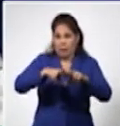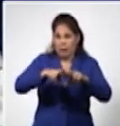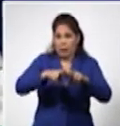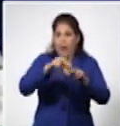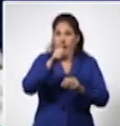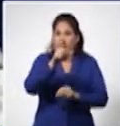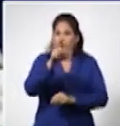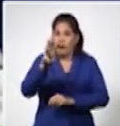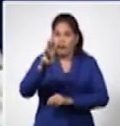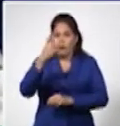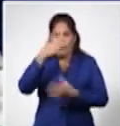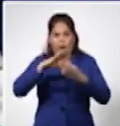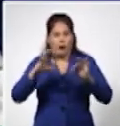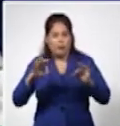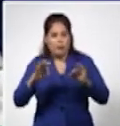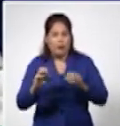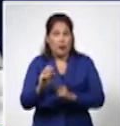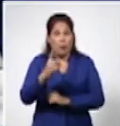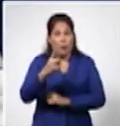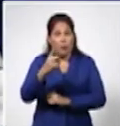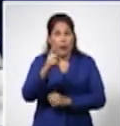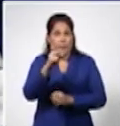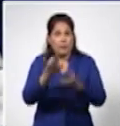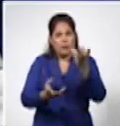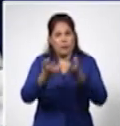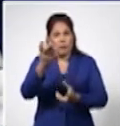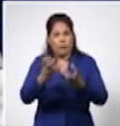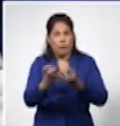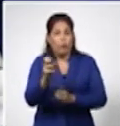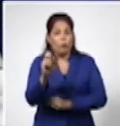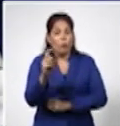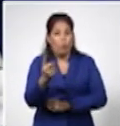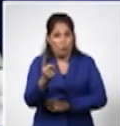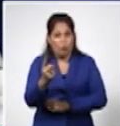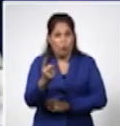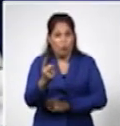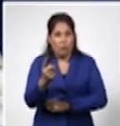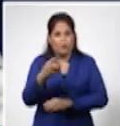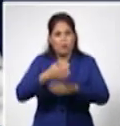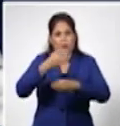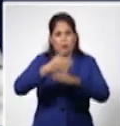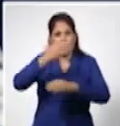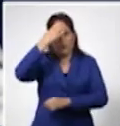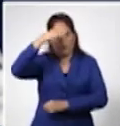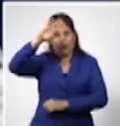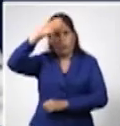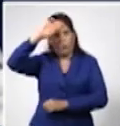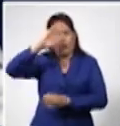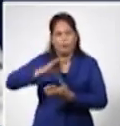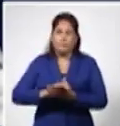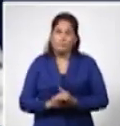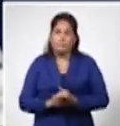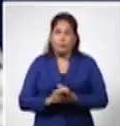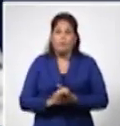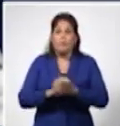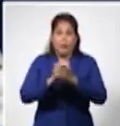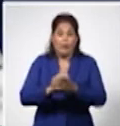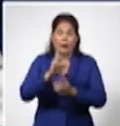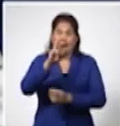a positive ratio, with more daily discharges than confirmed cases. Of the